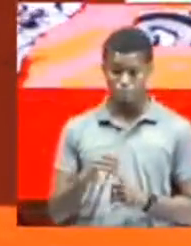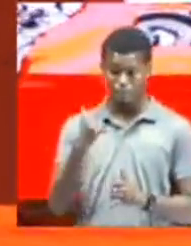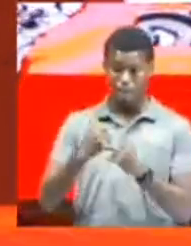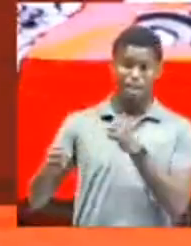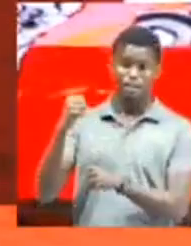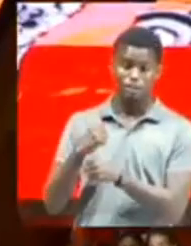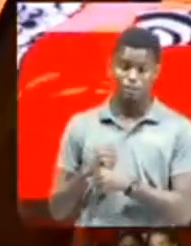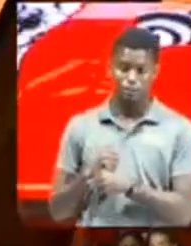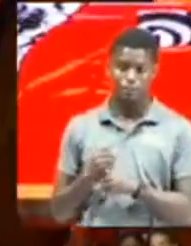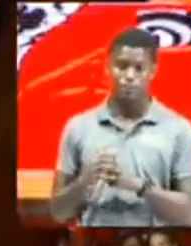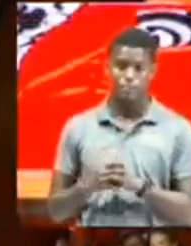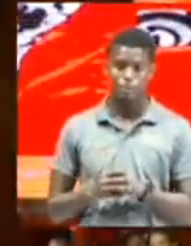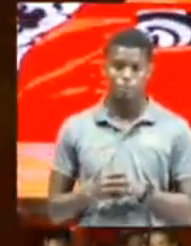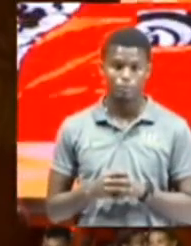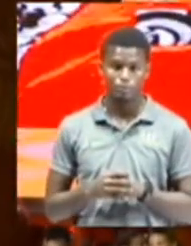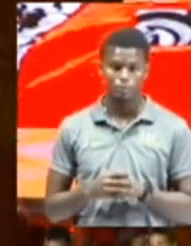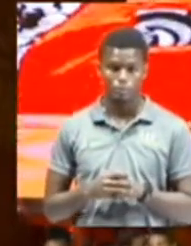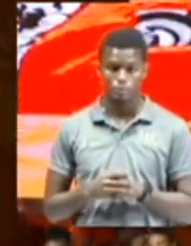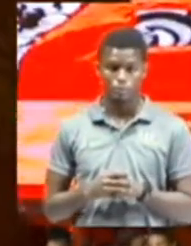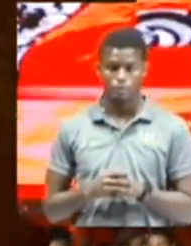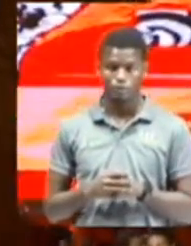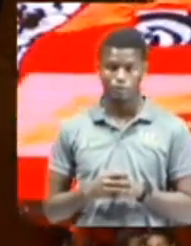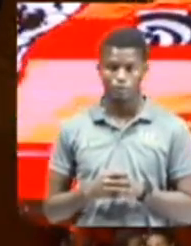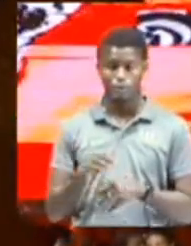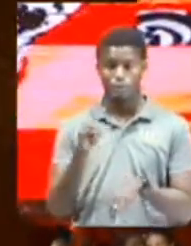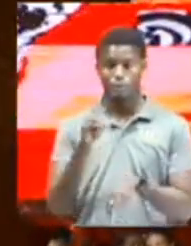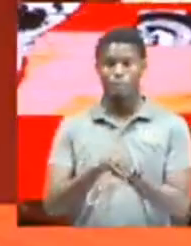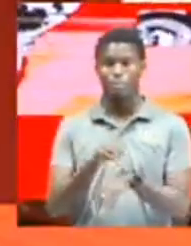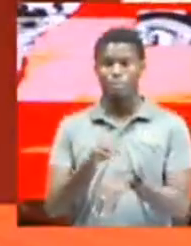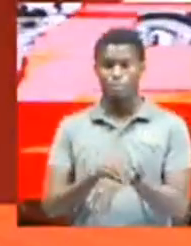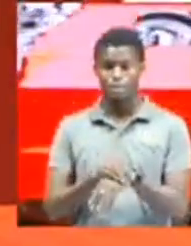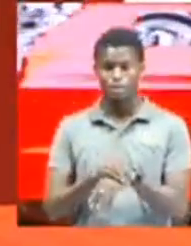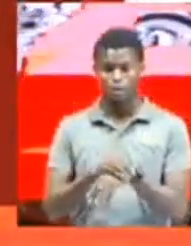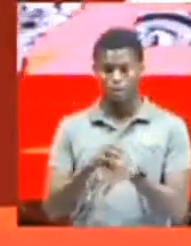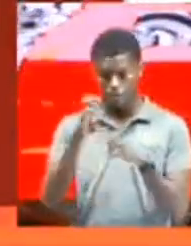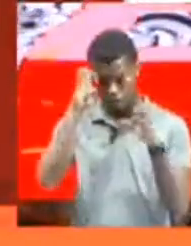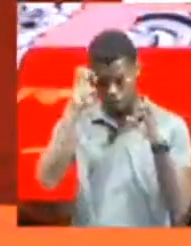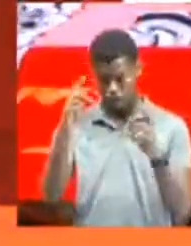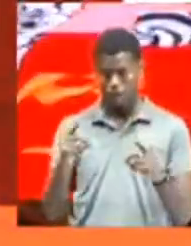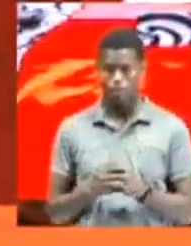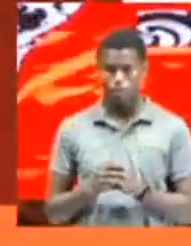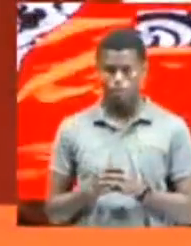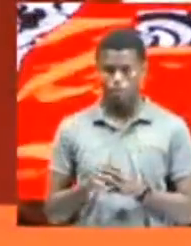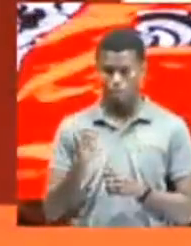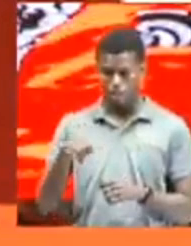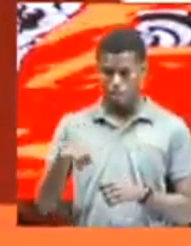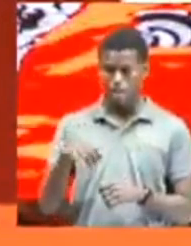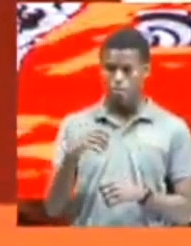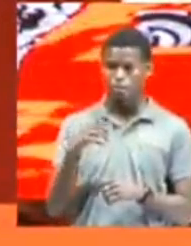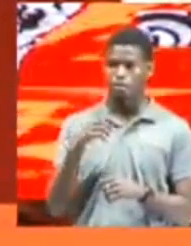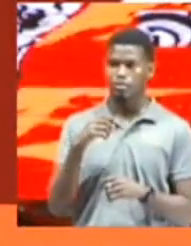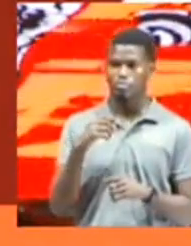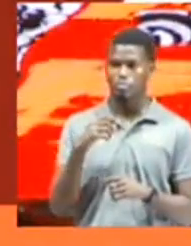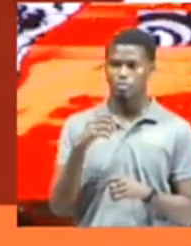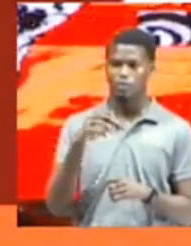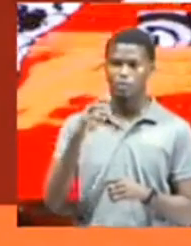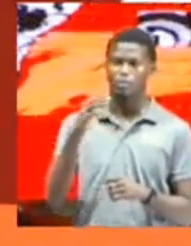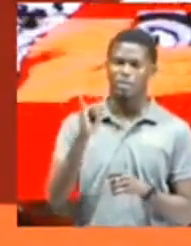the Minister of Education, which was then What Can Go So, Favour Williams, said